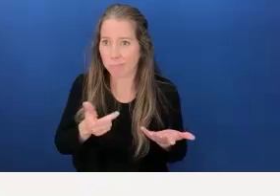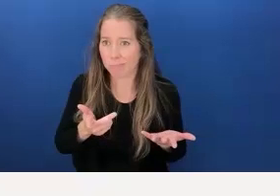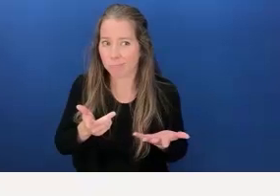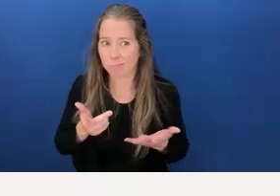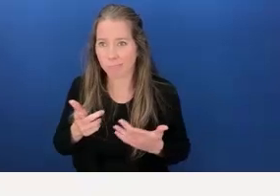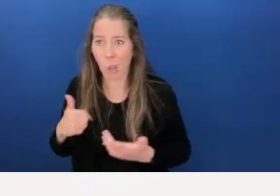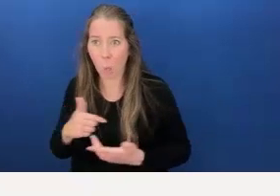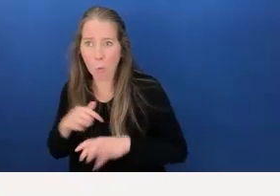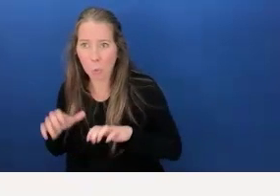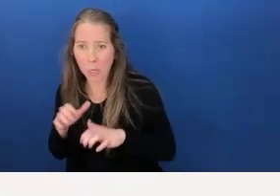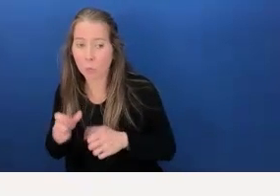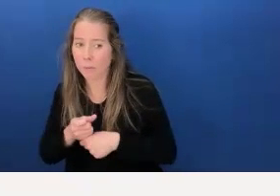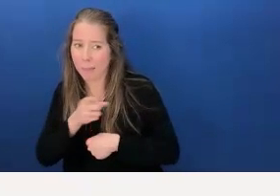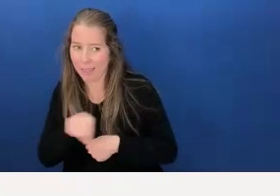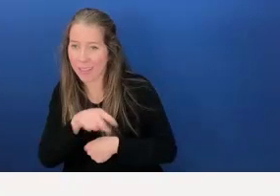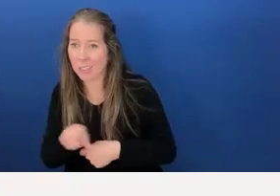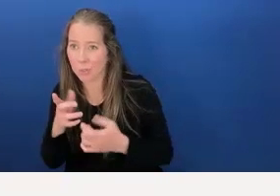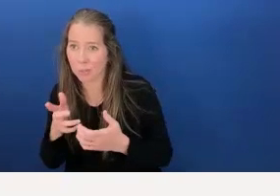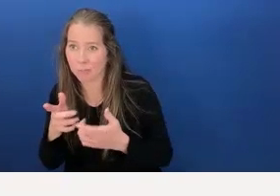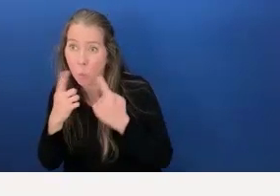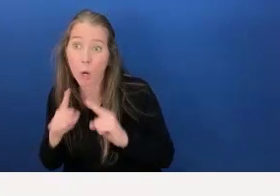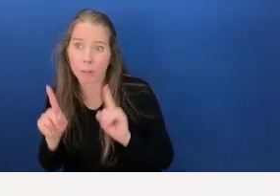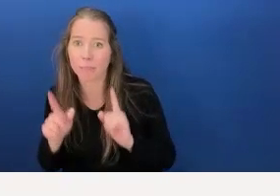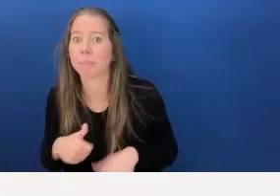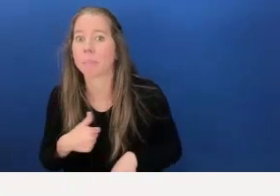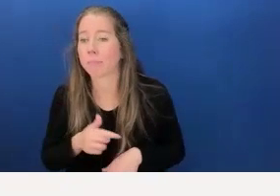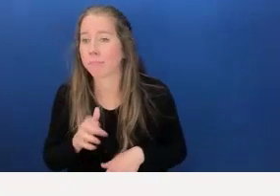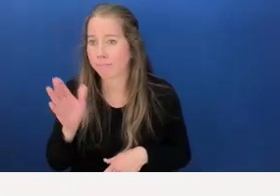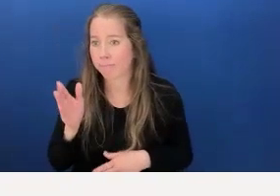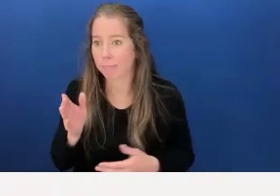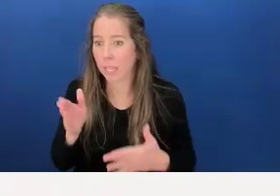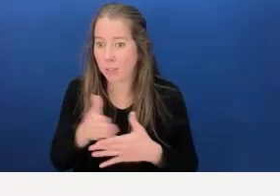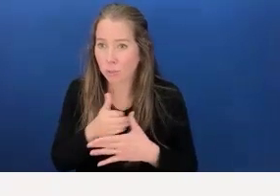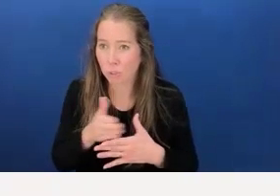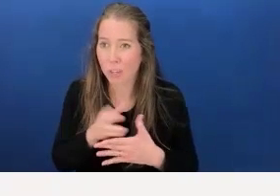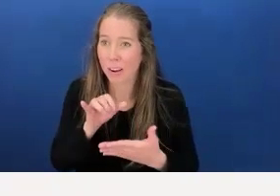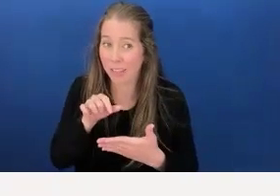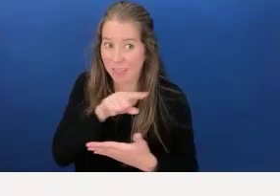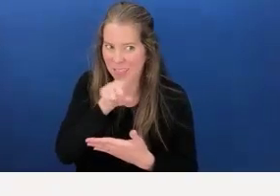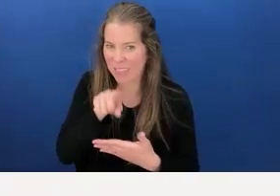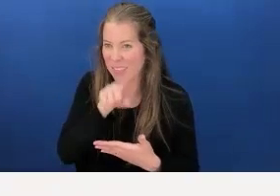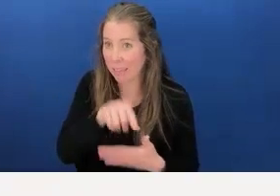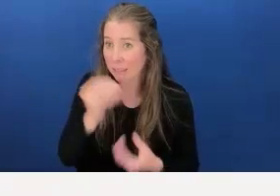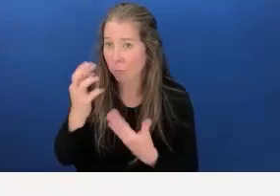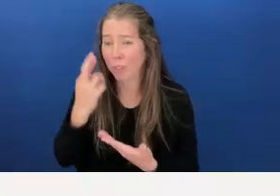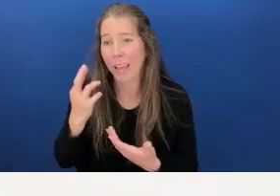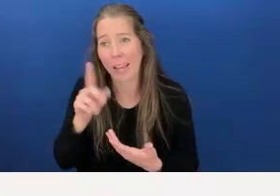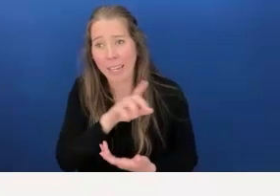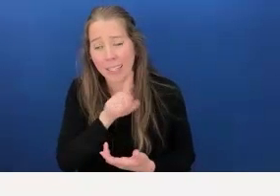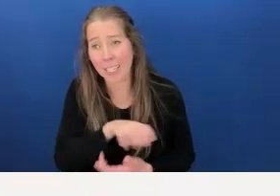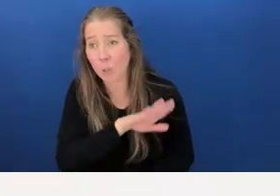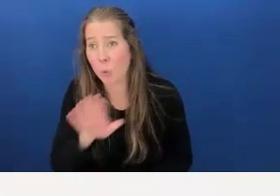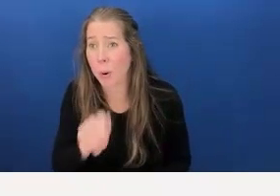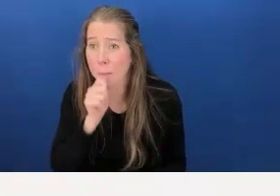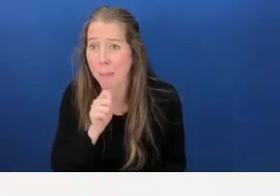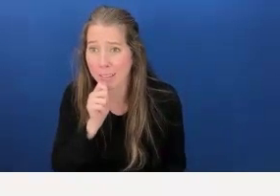that it's going to take to make this work. So I'm sharing that because I'm going to ask for your patience. I can't